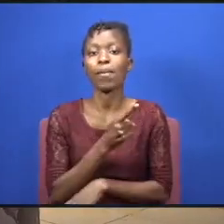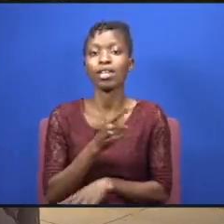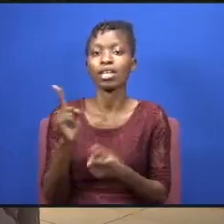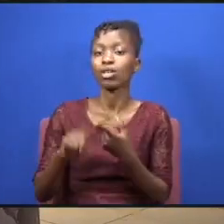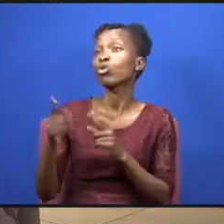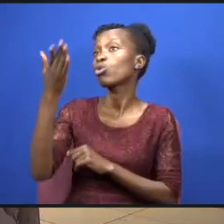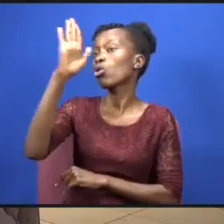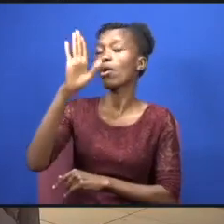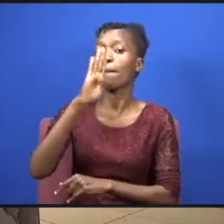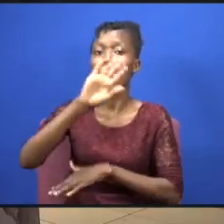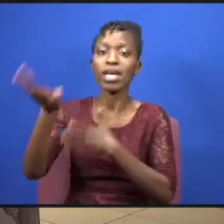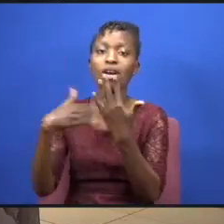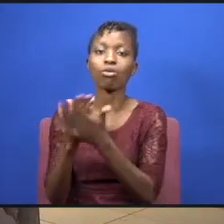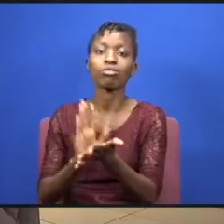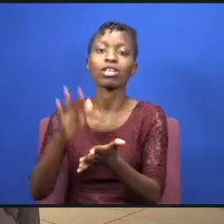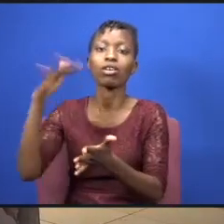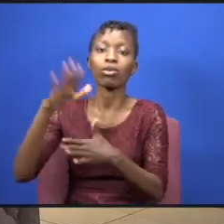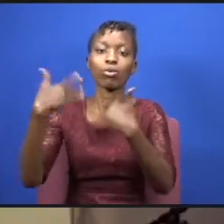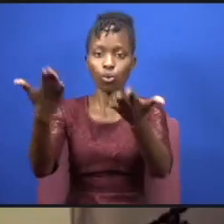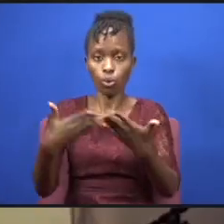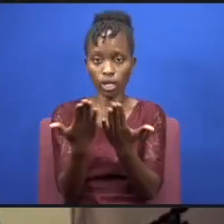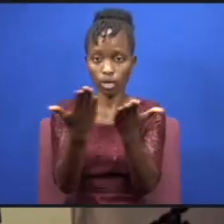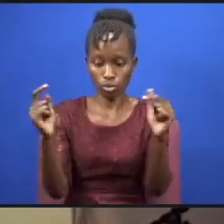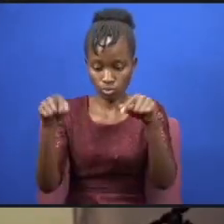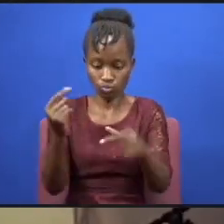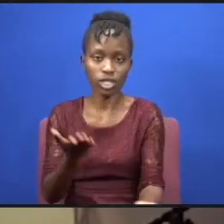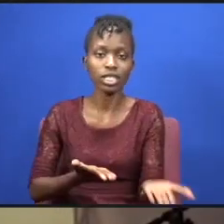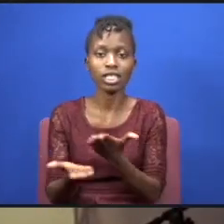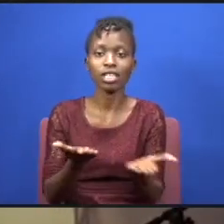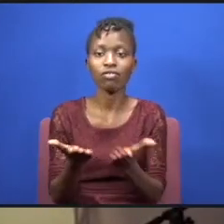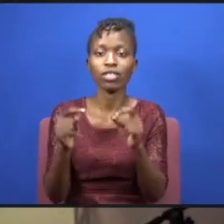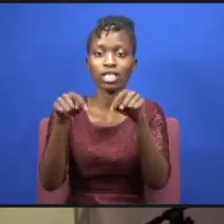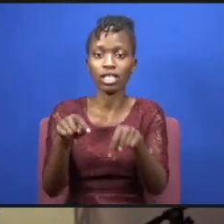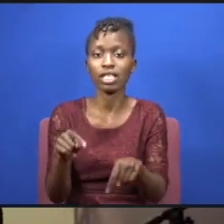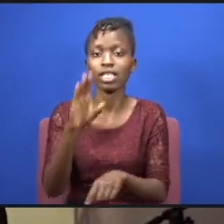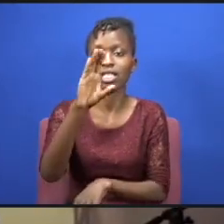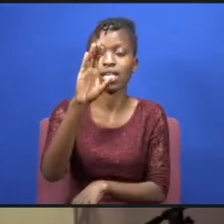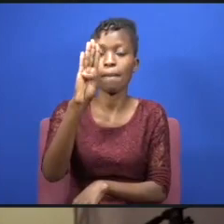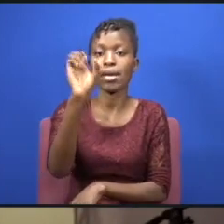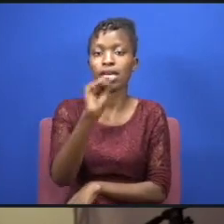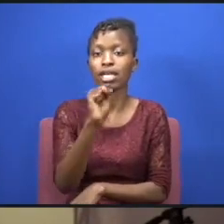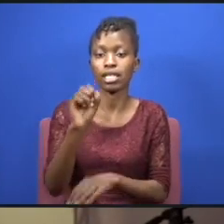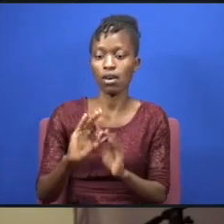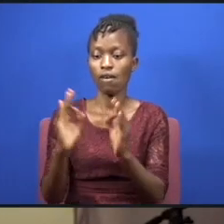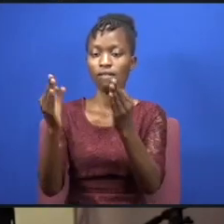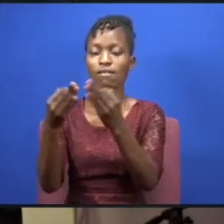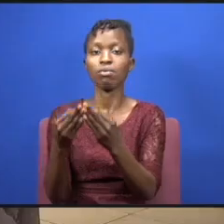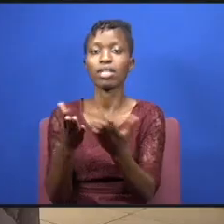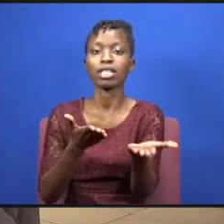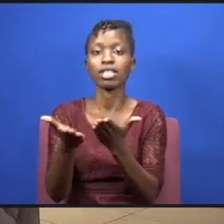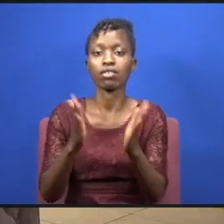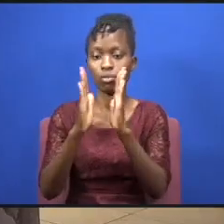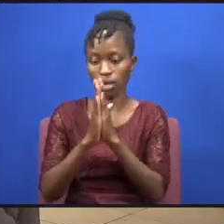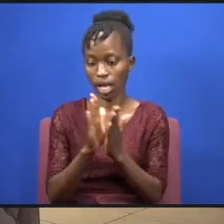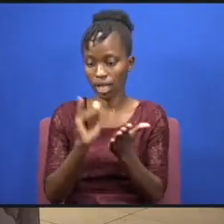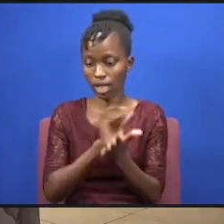be all the glory. And so we welcome you to this service. This is CBS, our family service, And we pray that the